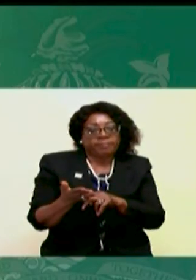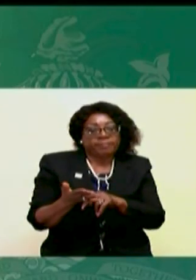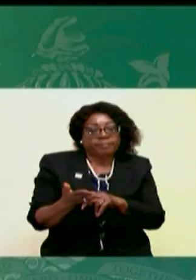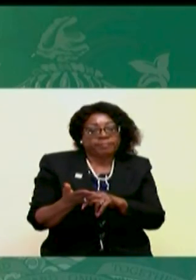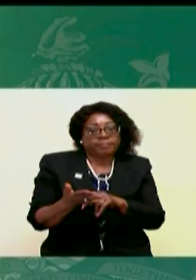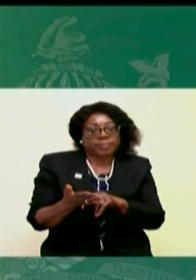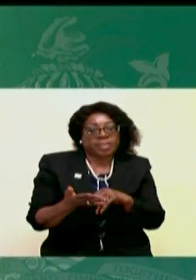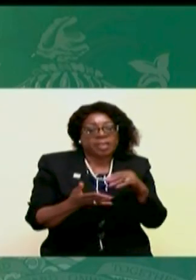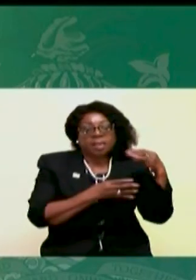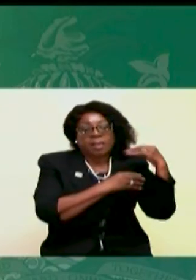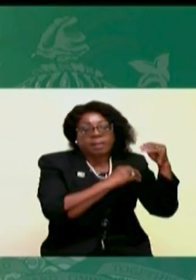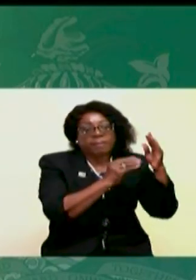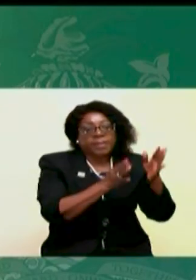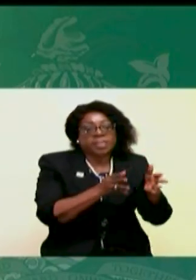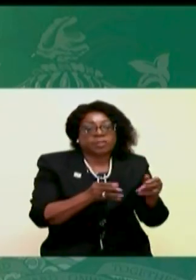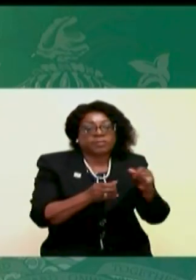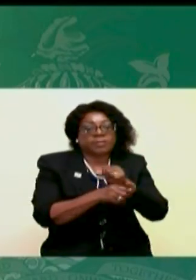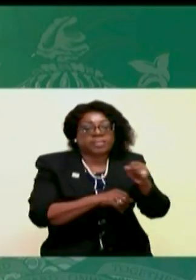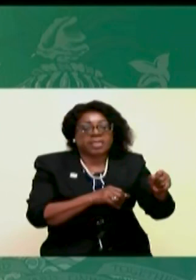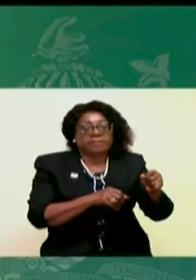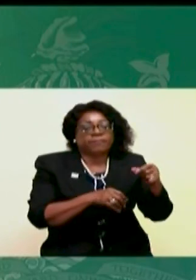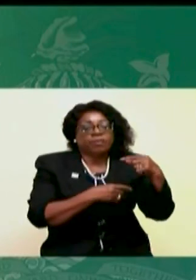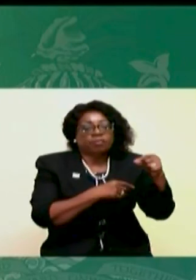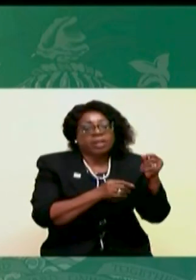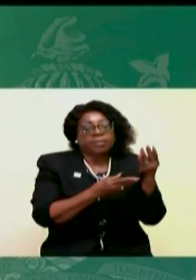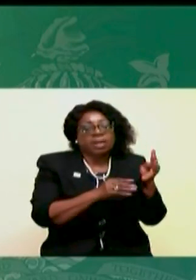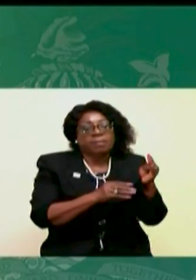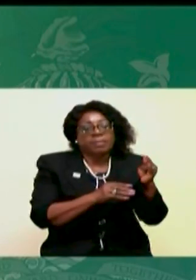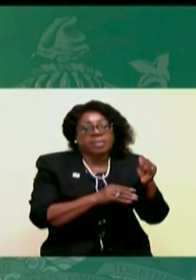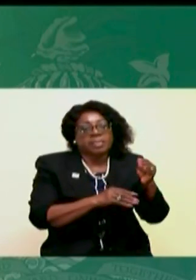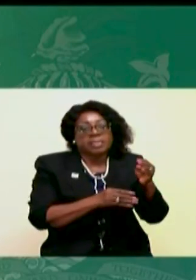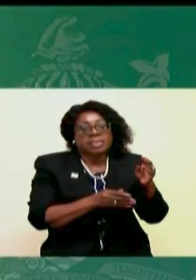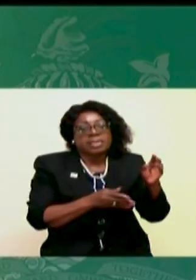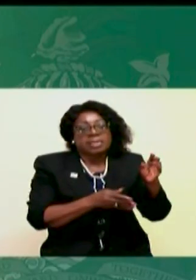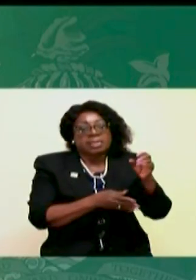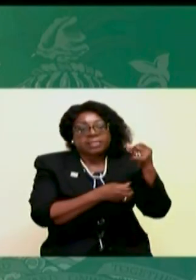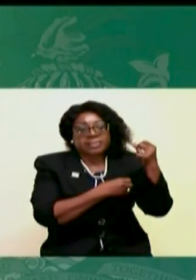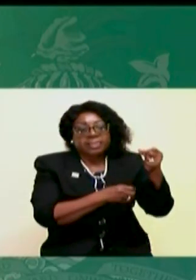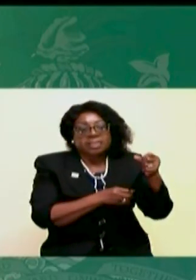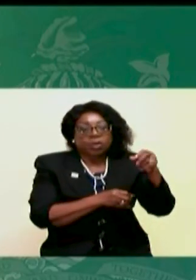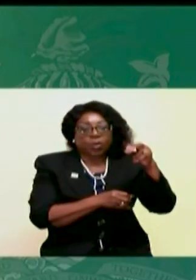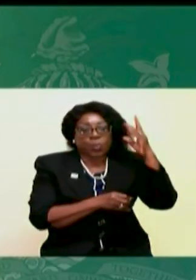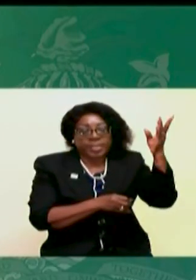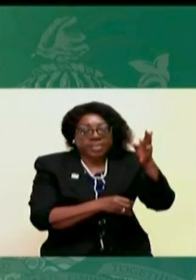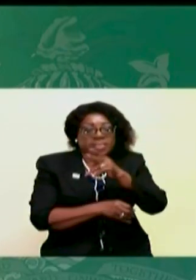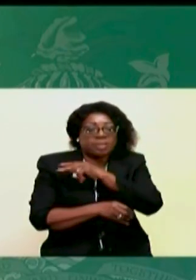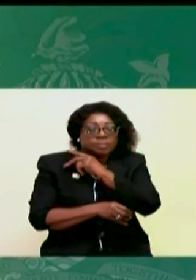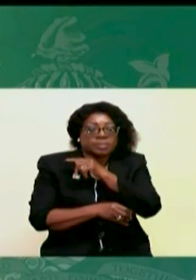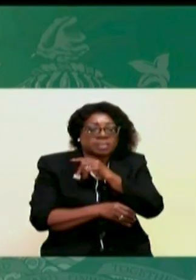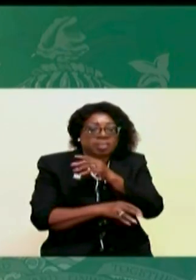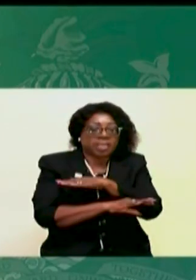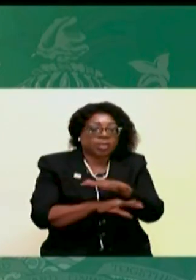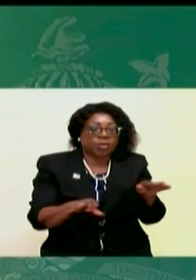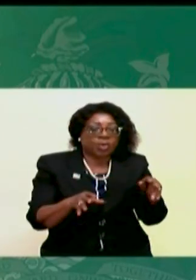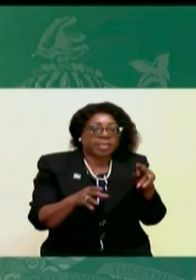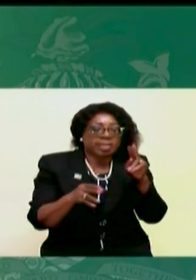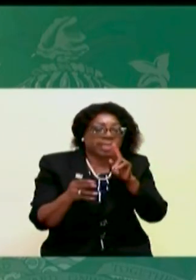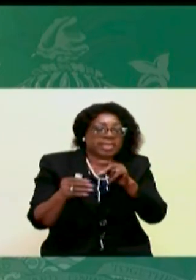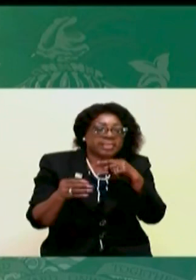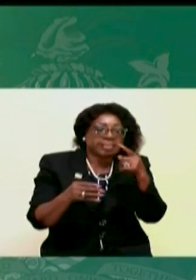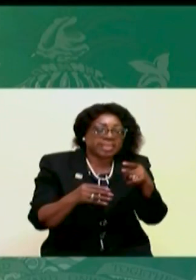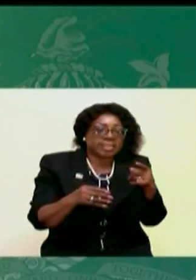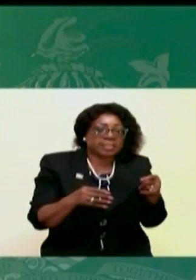Says the Minister of State for Grand Bahama, Senator Kwesi Thompson, has told Grand Bahamians to ignore the naysayers in response to